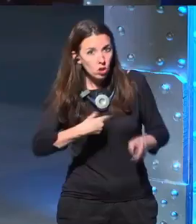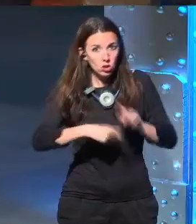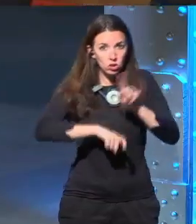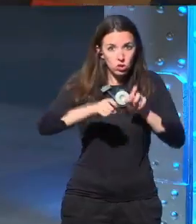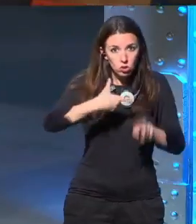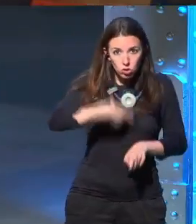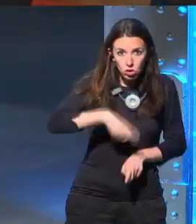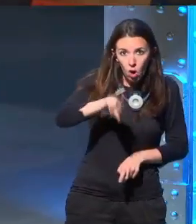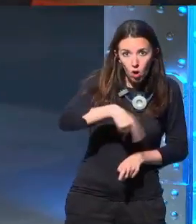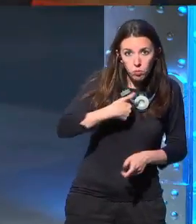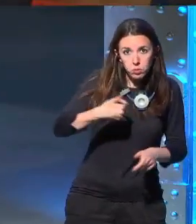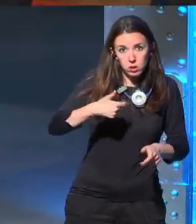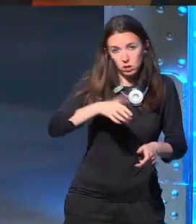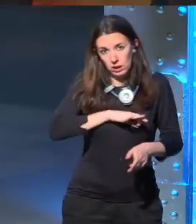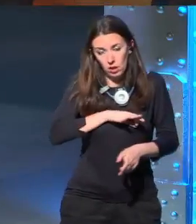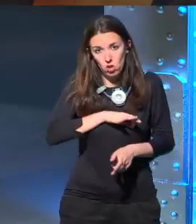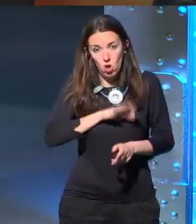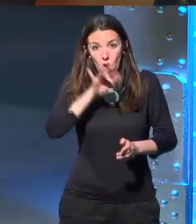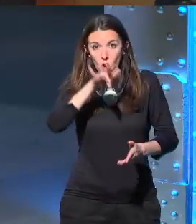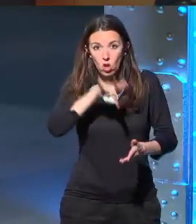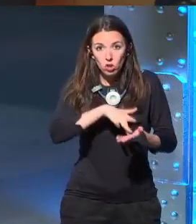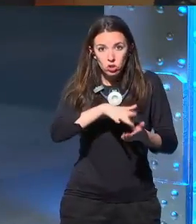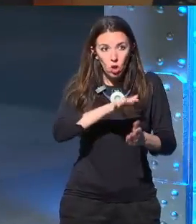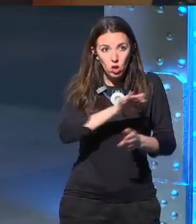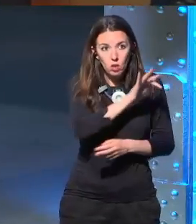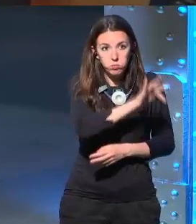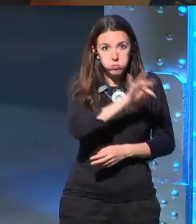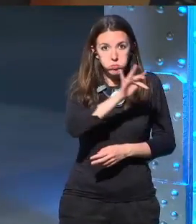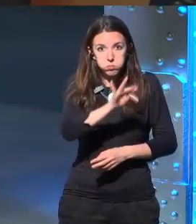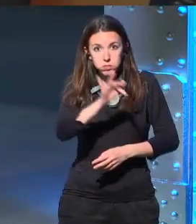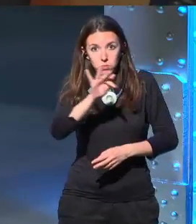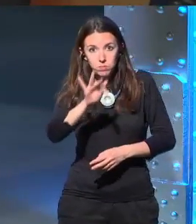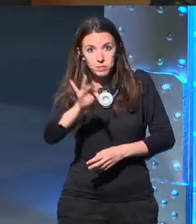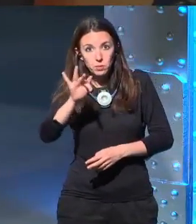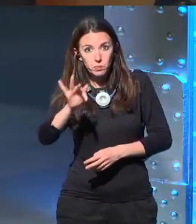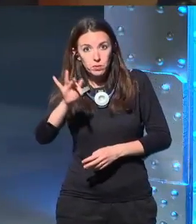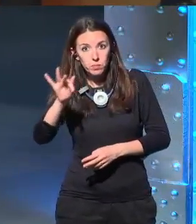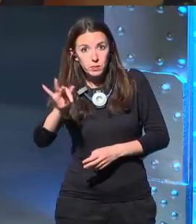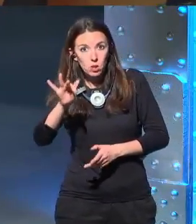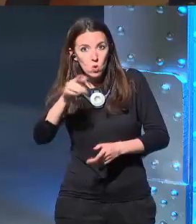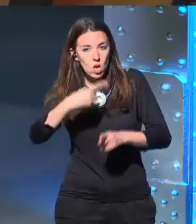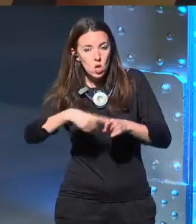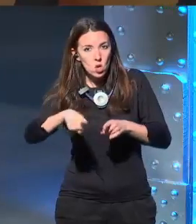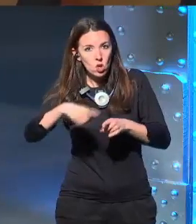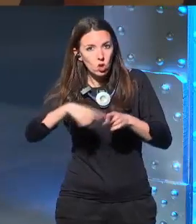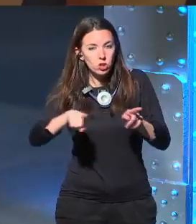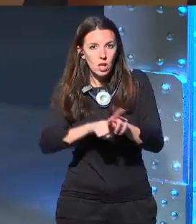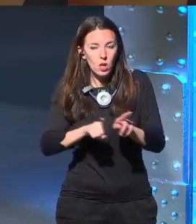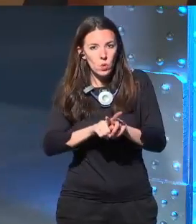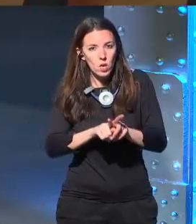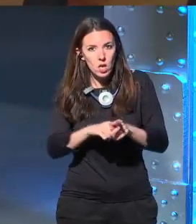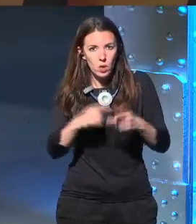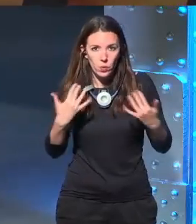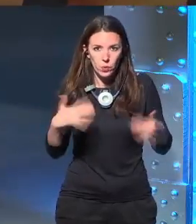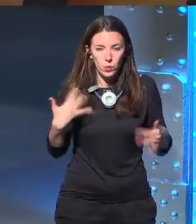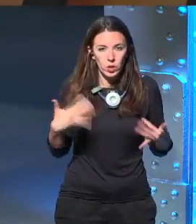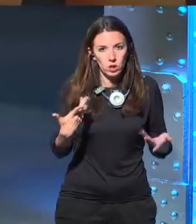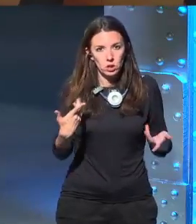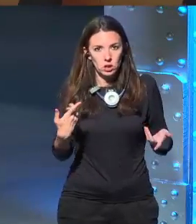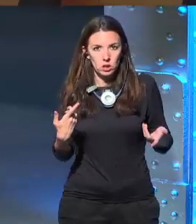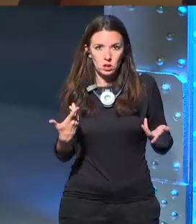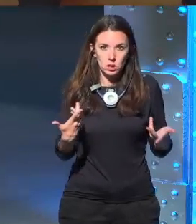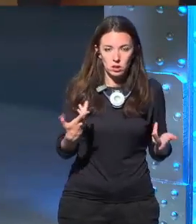it's as if you're getting to the next scene, as if it's, or the next verse, as if it's a ongoing scene with Jesus saying, he that